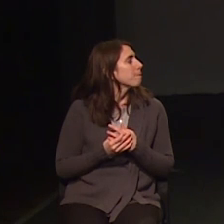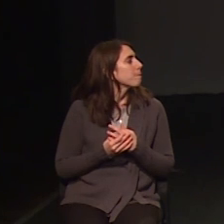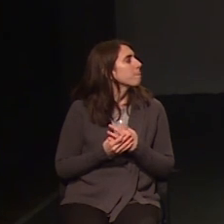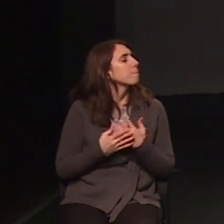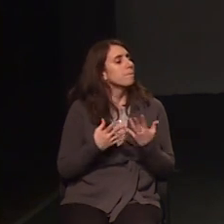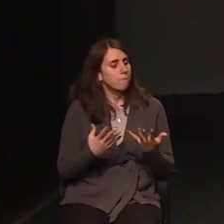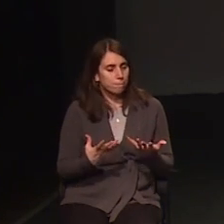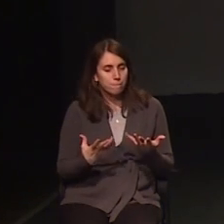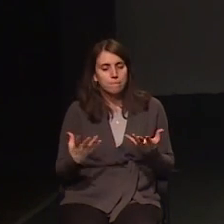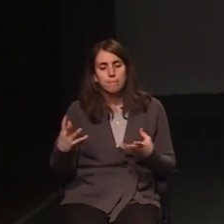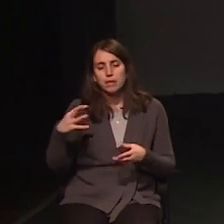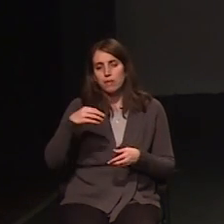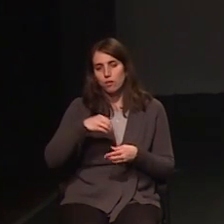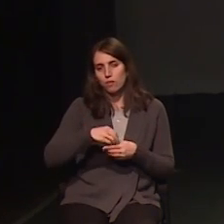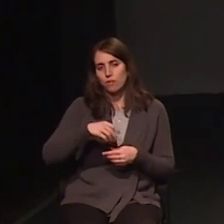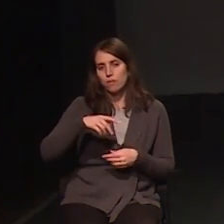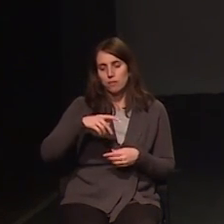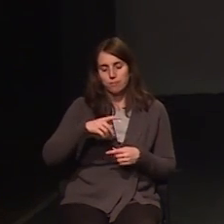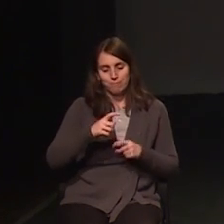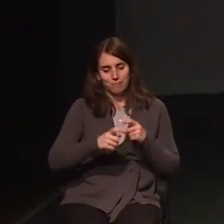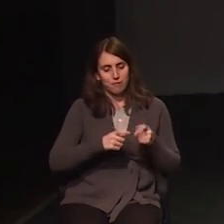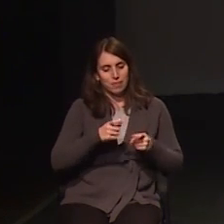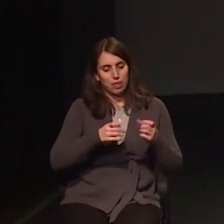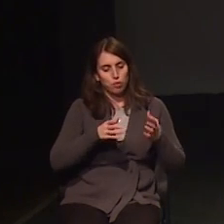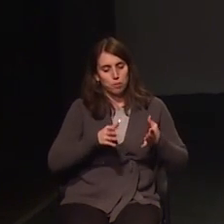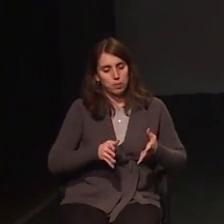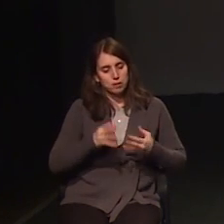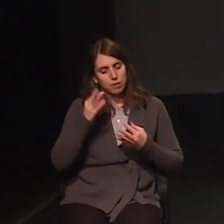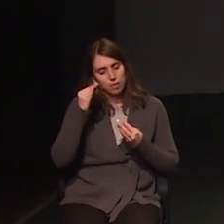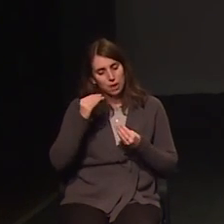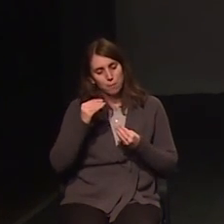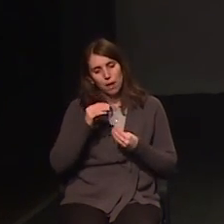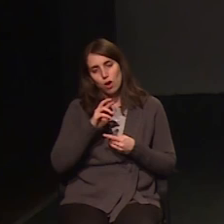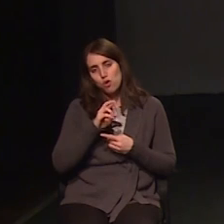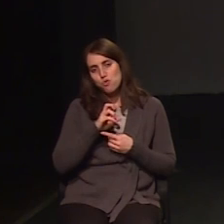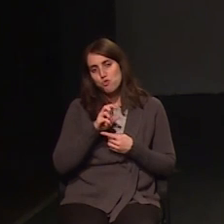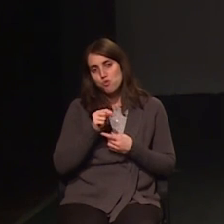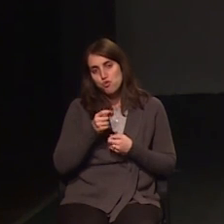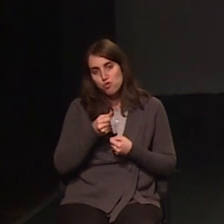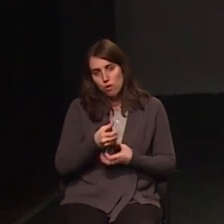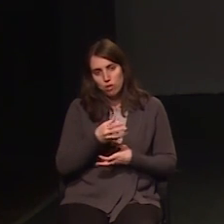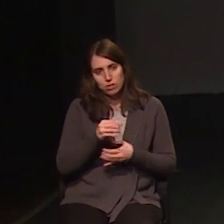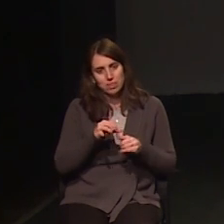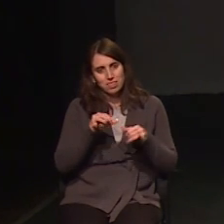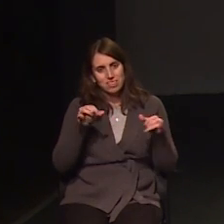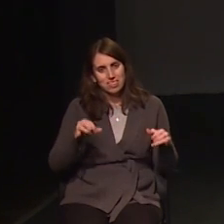being involved with philanthropists who consider root causes and systems to understand